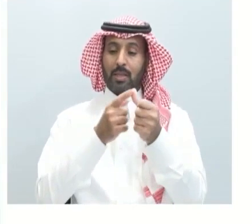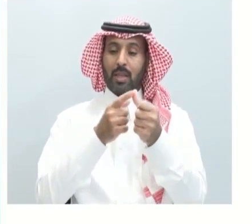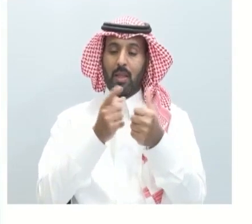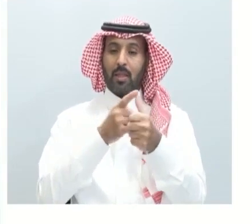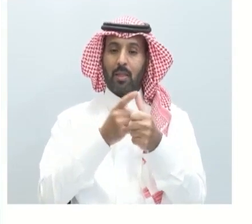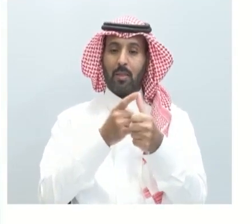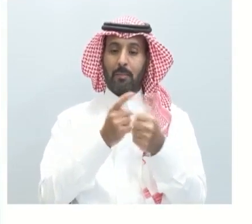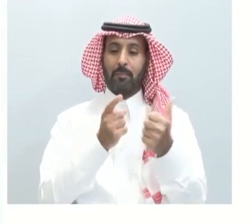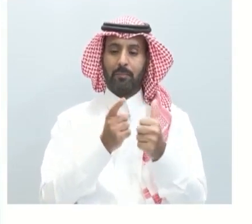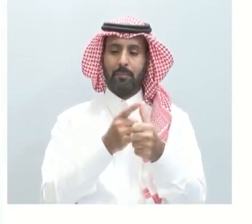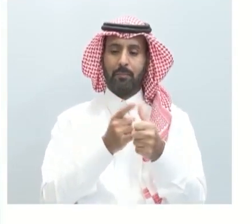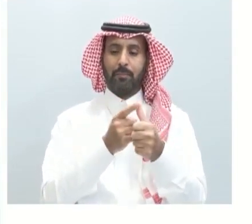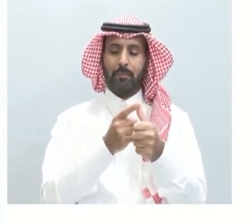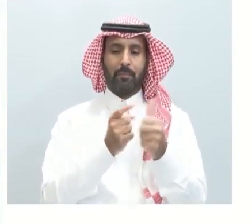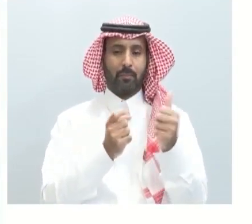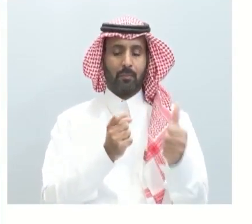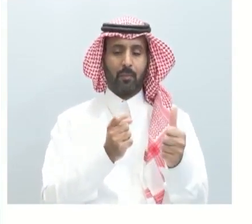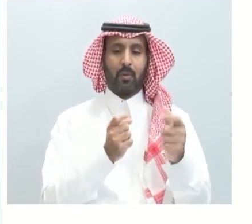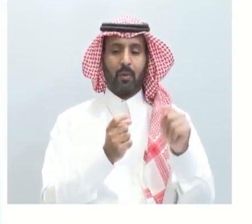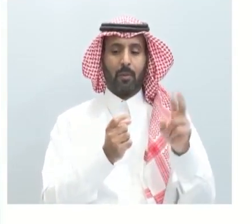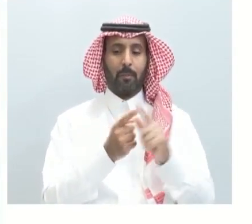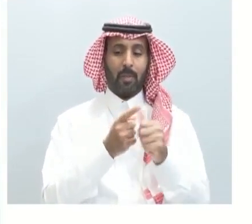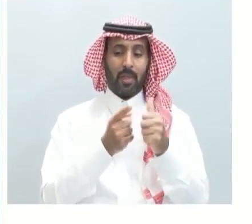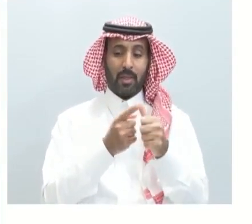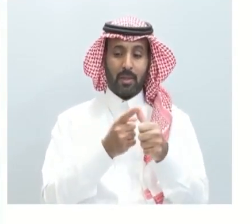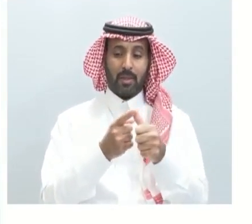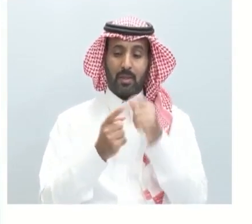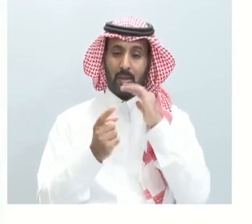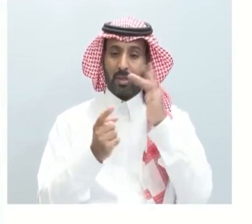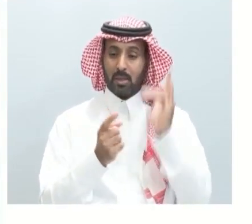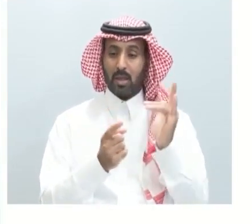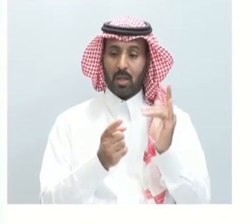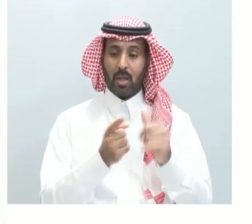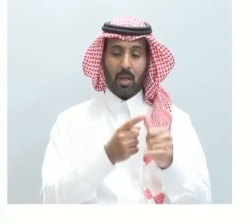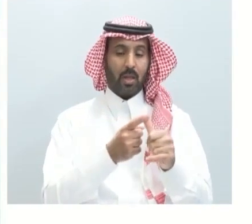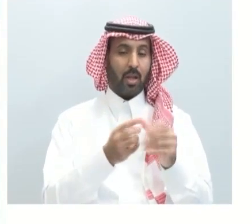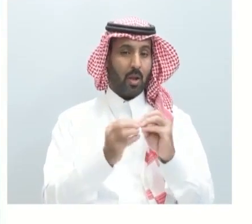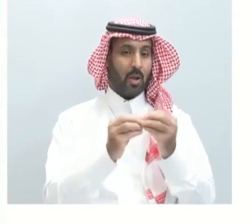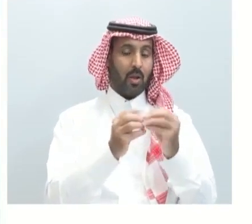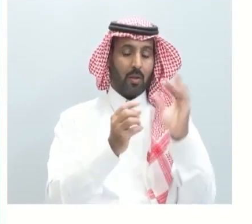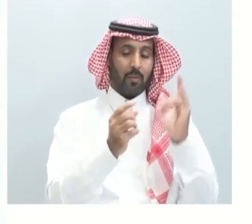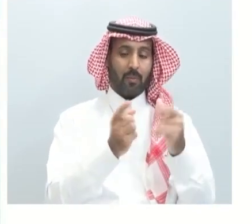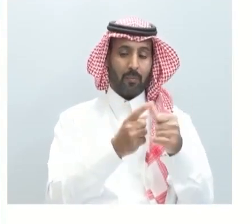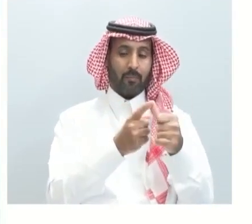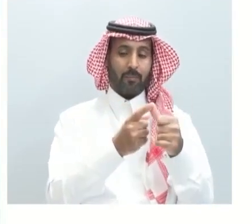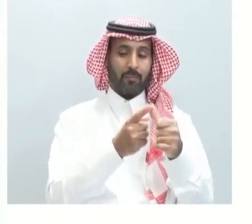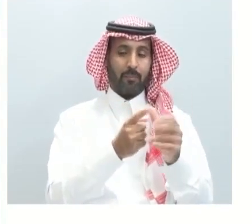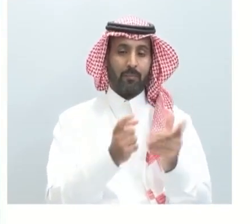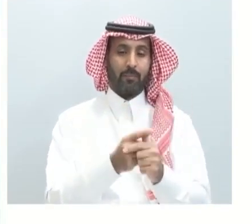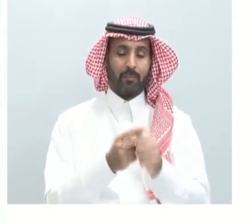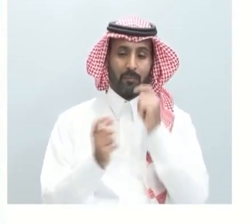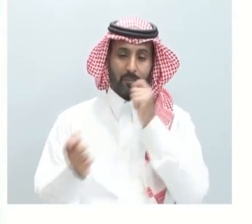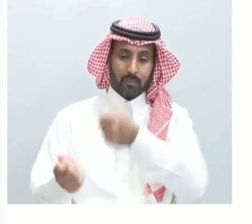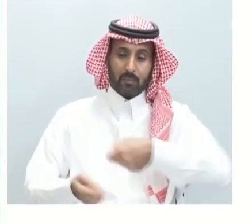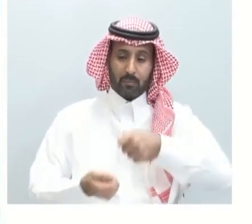is the thumb so when they say this man has a green thumb so is the man a